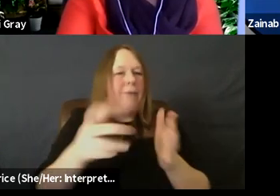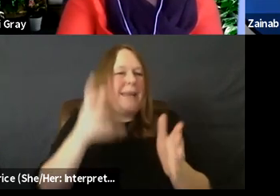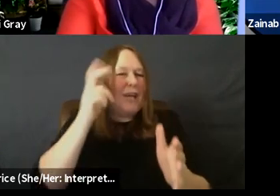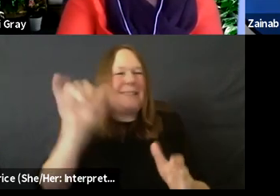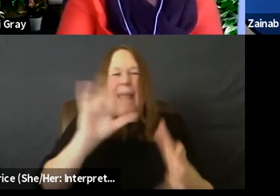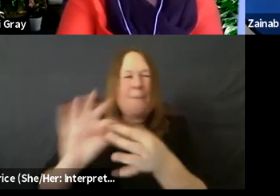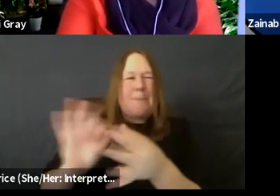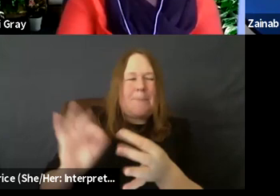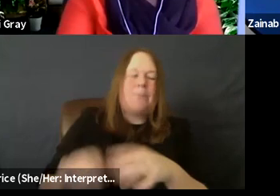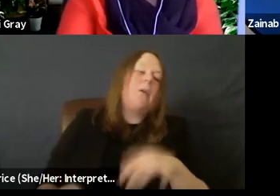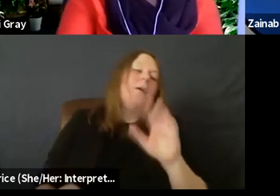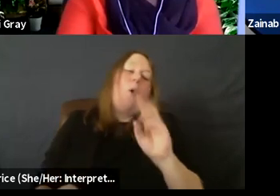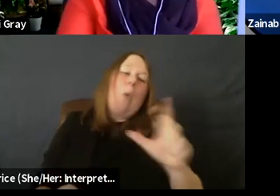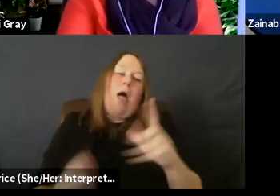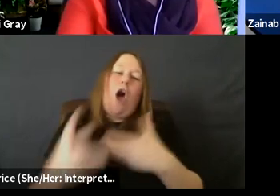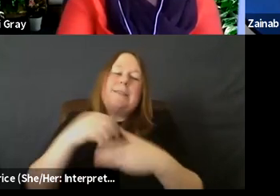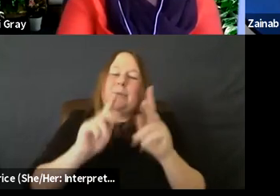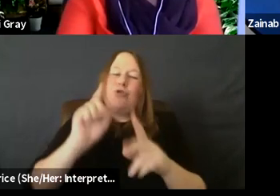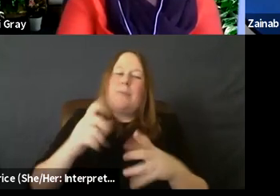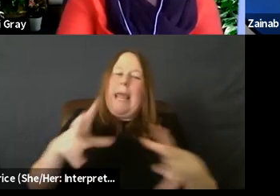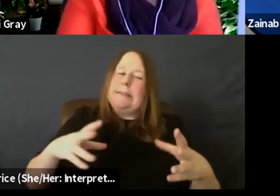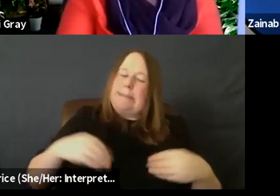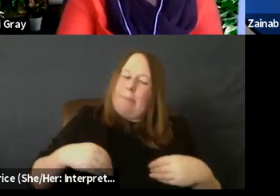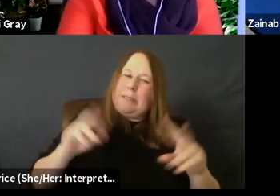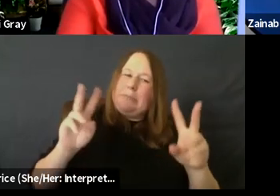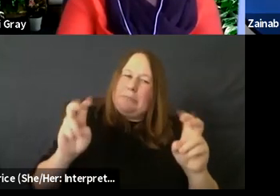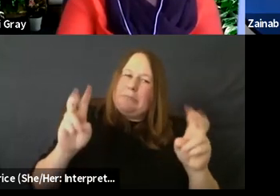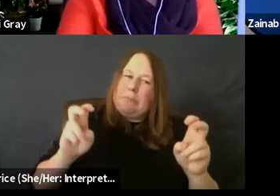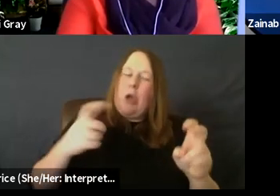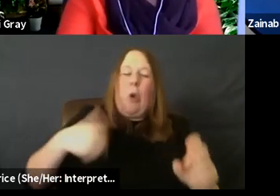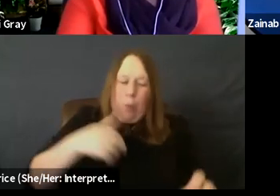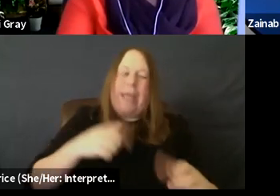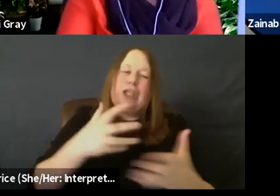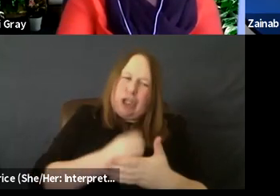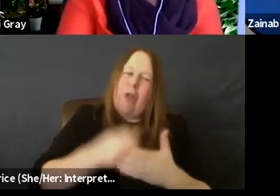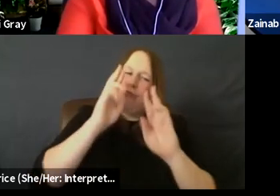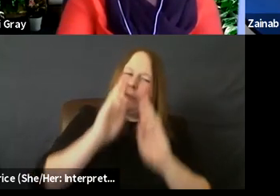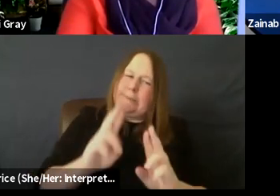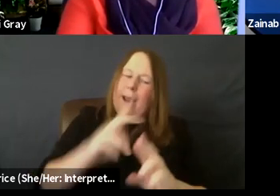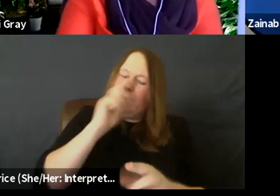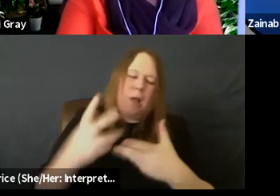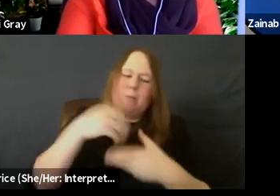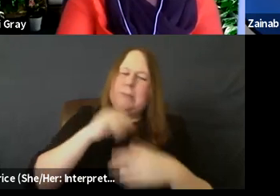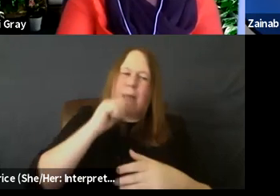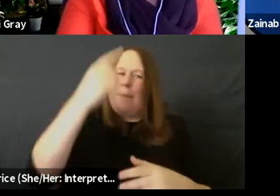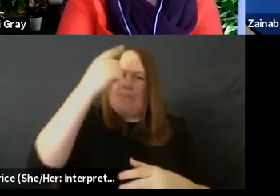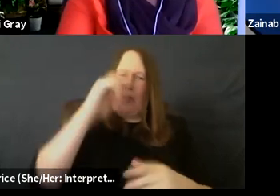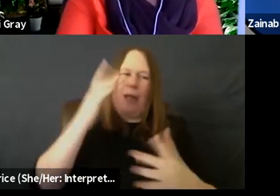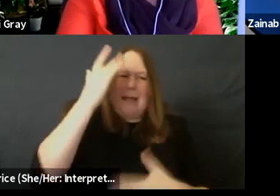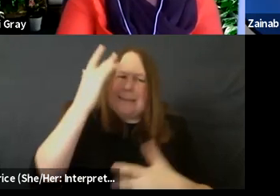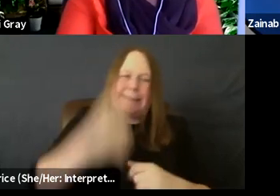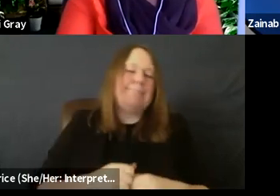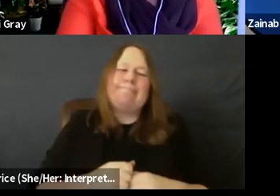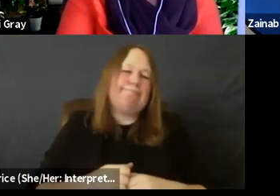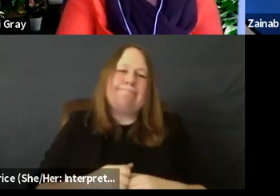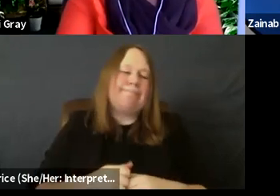rhetoric of, well, autistic people should be accepted. We deserve respect because autism isn't a mental illness, or autism